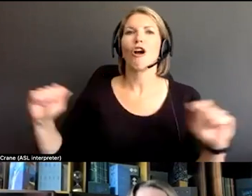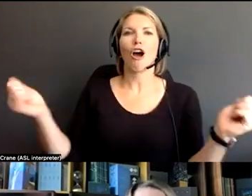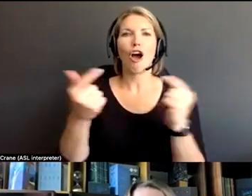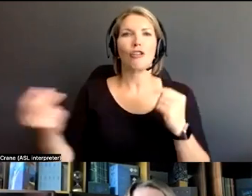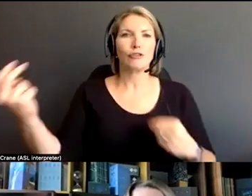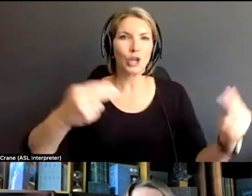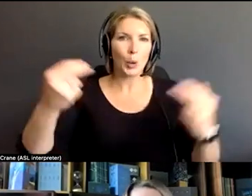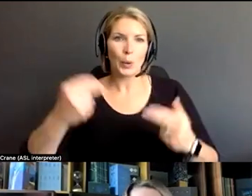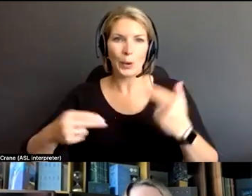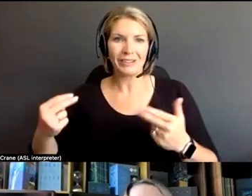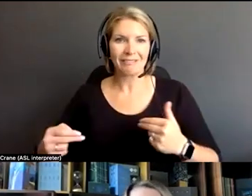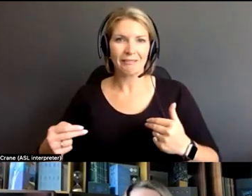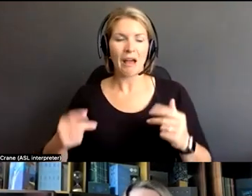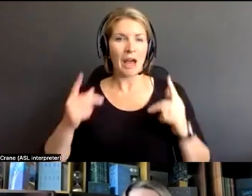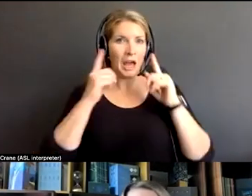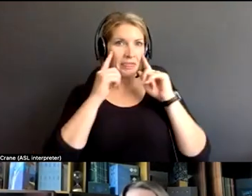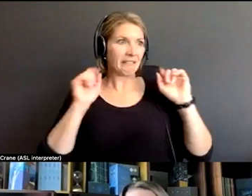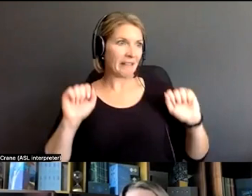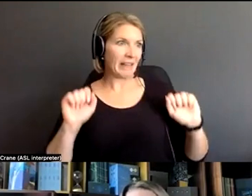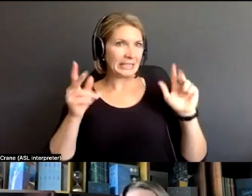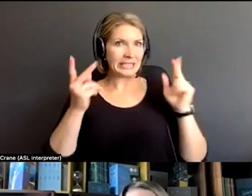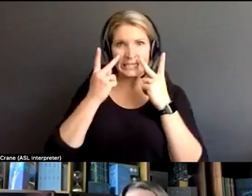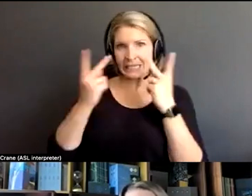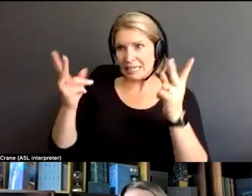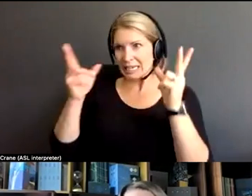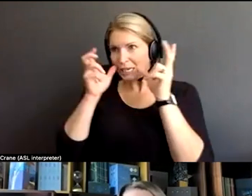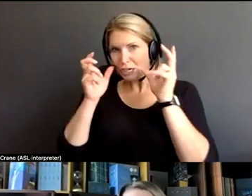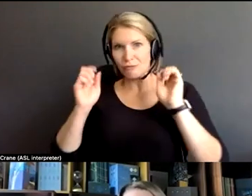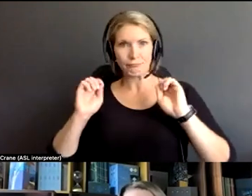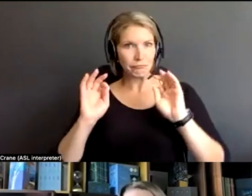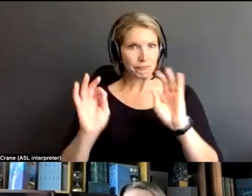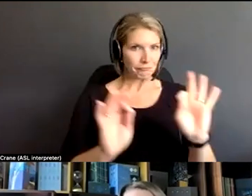Can everybody, I think I can see everybody. Can everybody hear? And everybody's got their mics working?